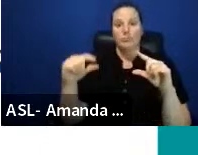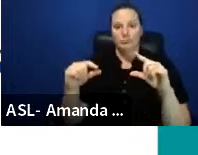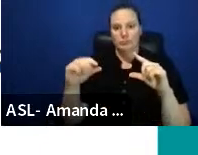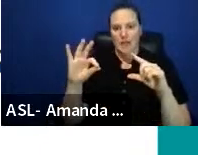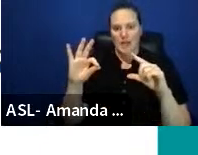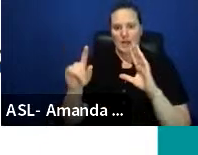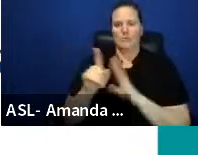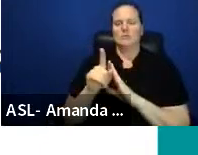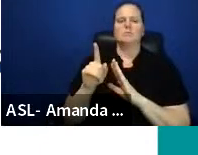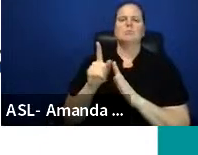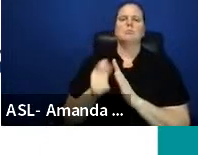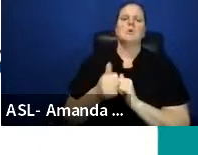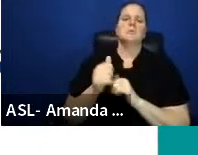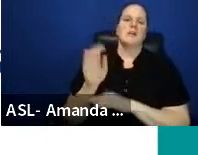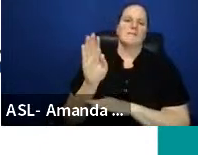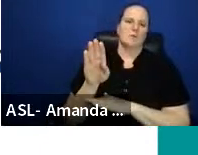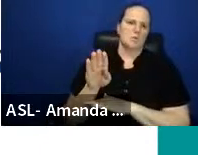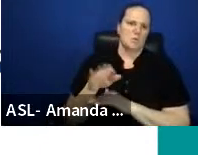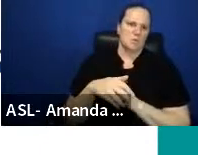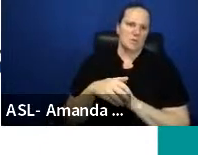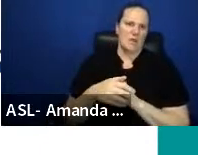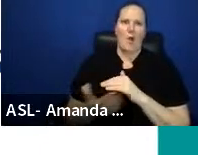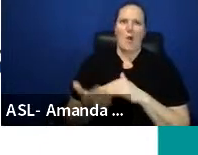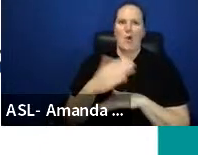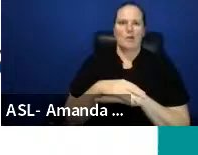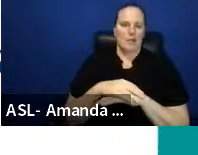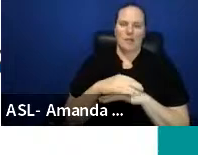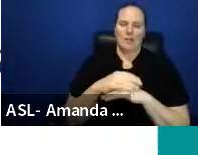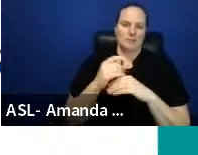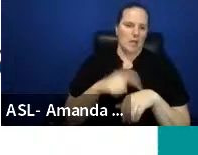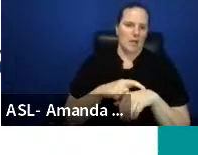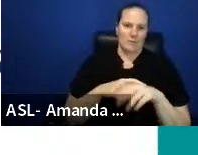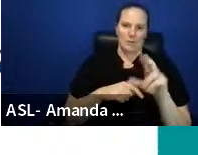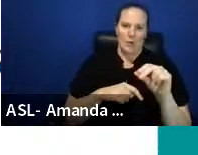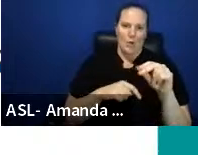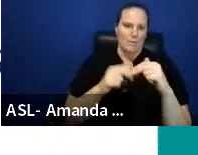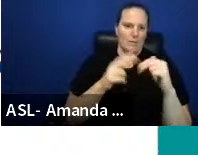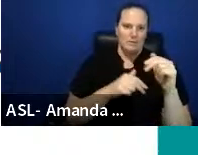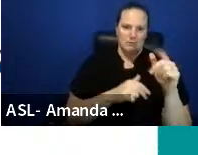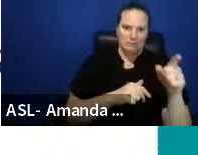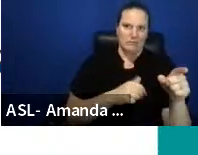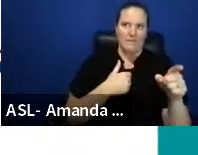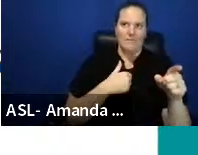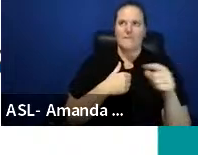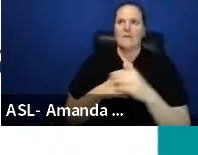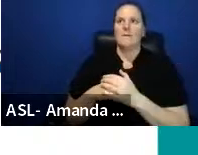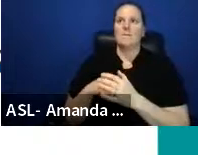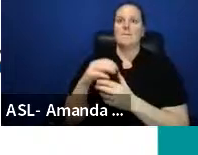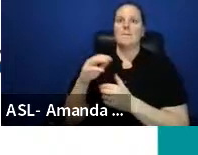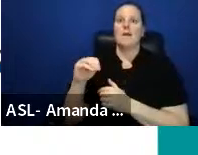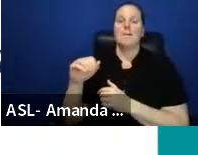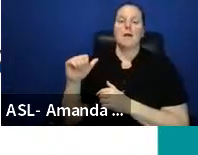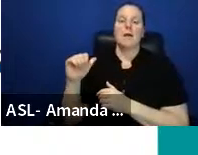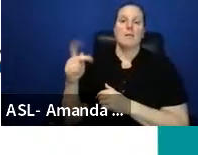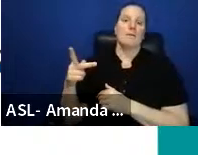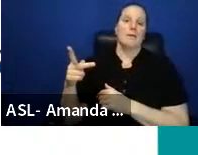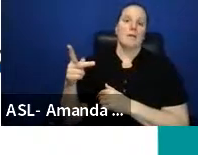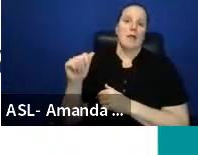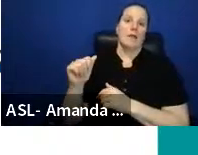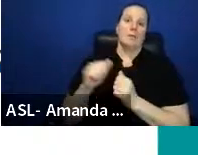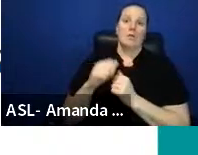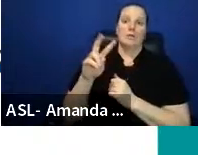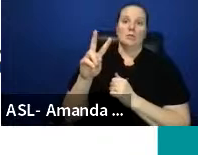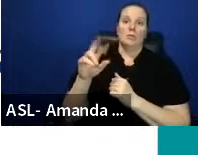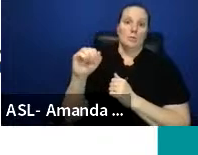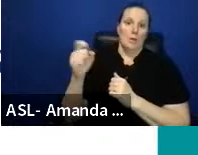the afternoon. So instead of that all-day period that the no build condition was getting. But with the MLPA with 2aux, that gets it down to 6